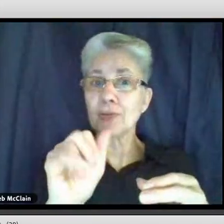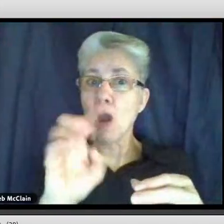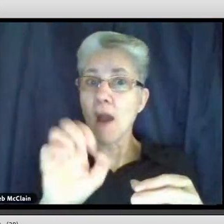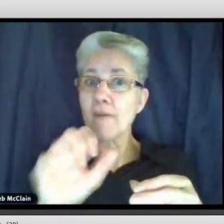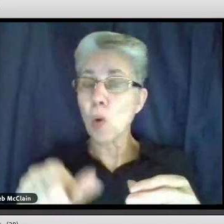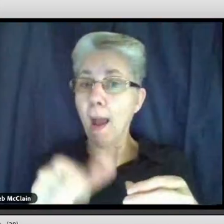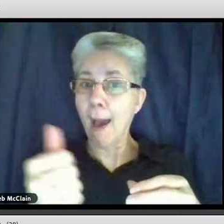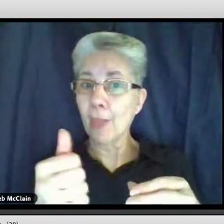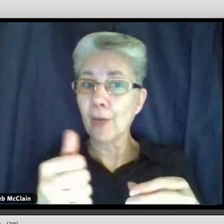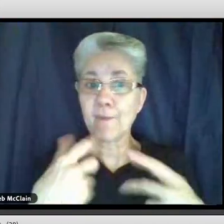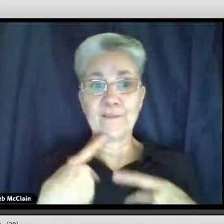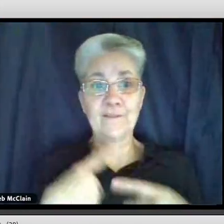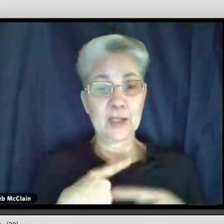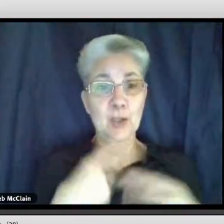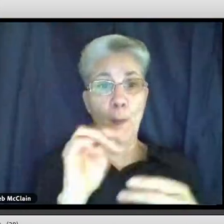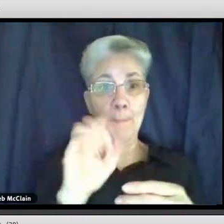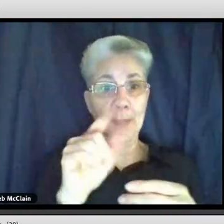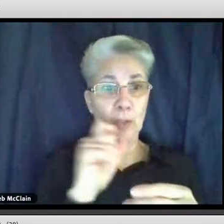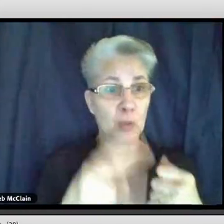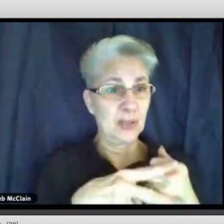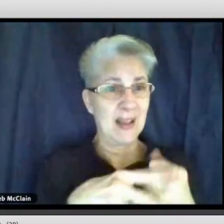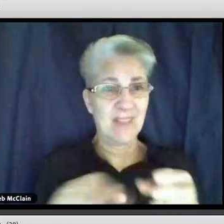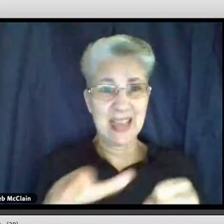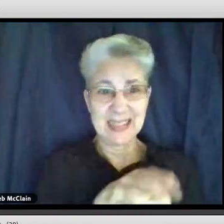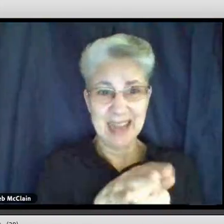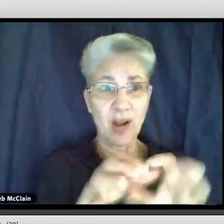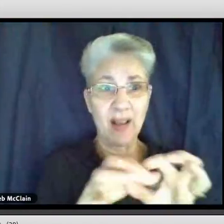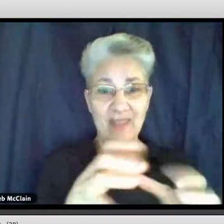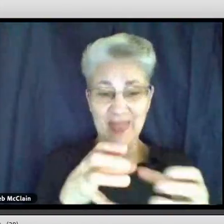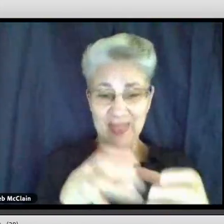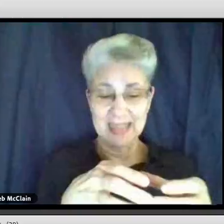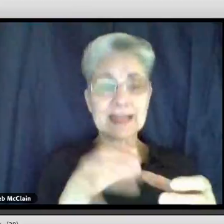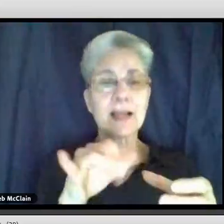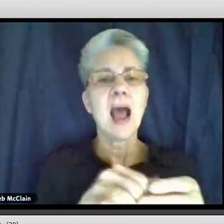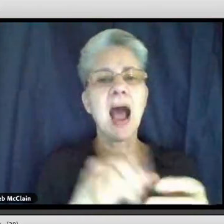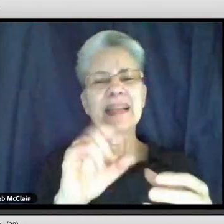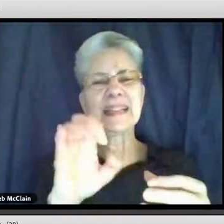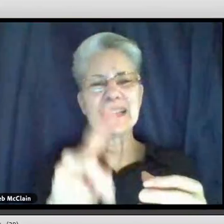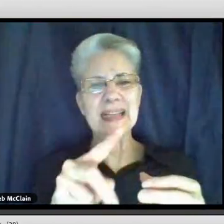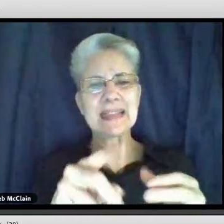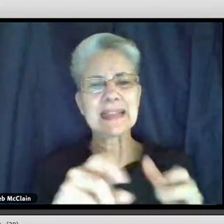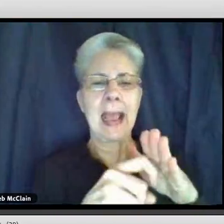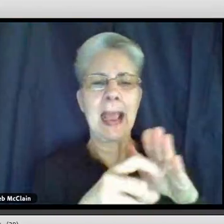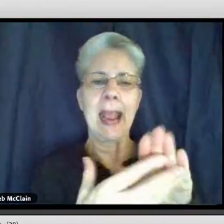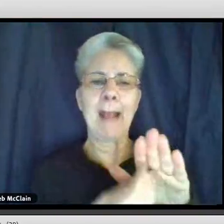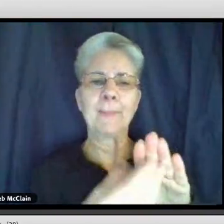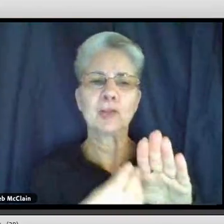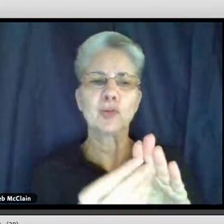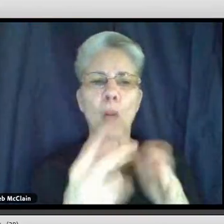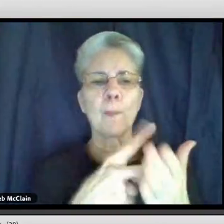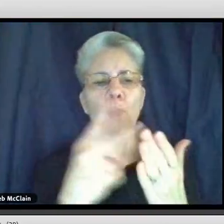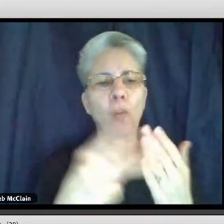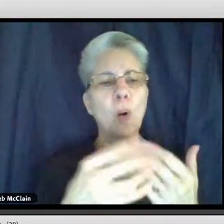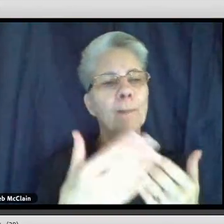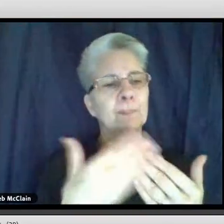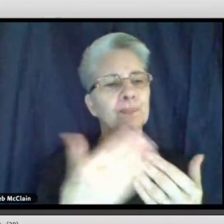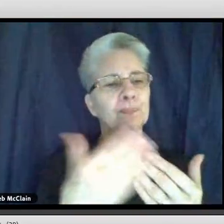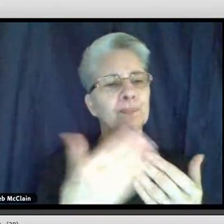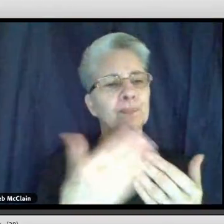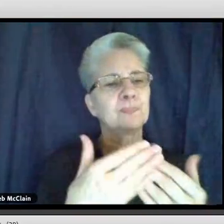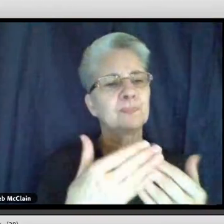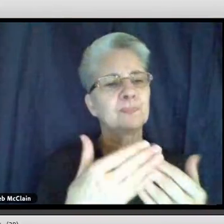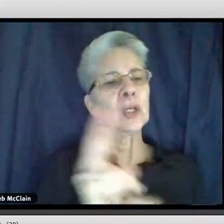other physical media that you need to preserve the entirety of, a disk imager program is really useful, as that captures a